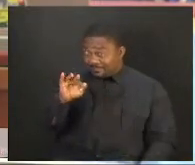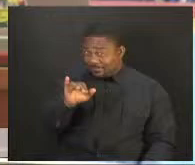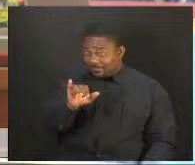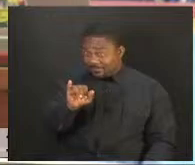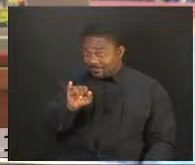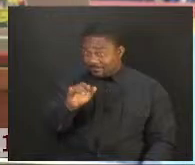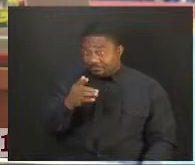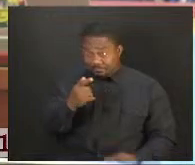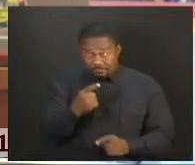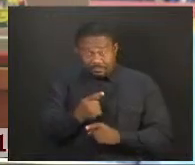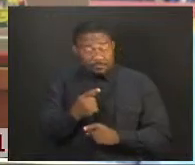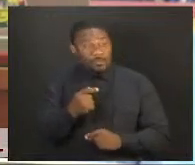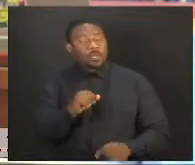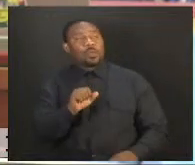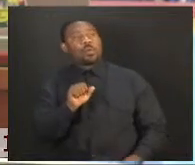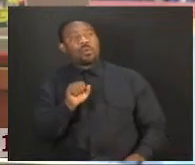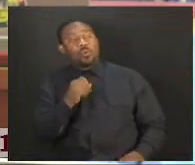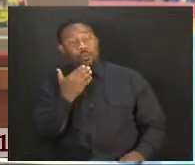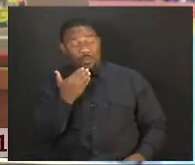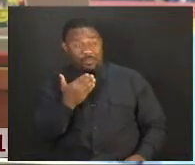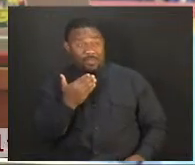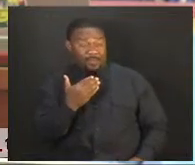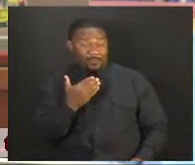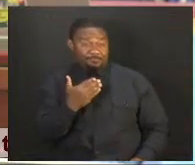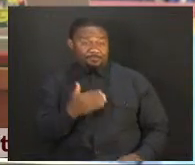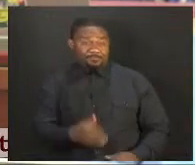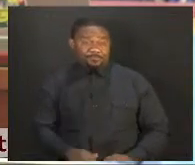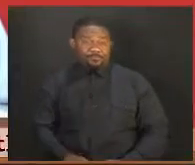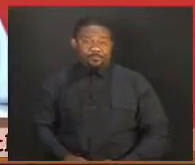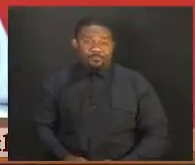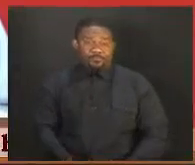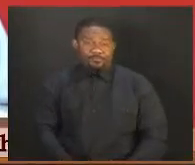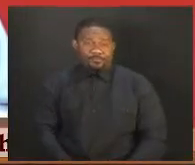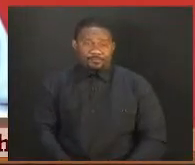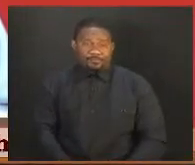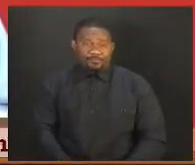19I, Mr. Yes, Speaker. please. I'm guided. Yes.